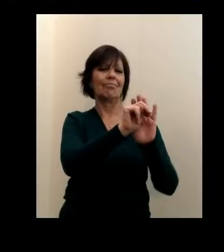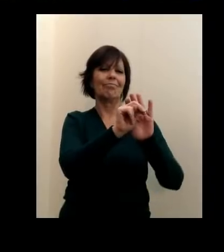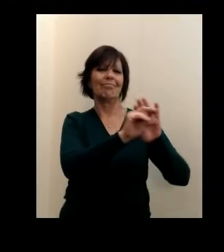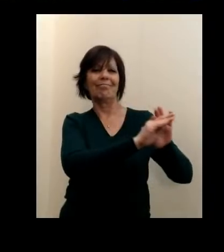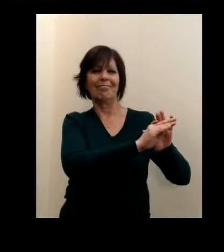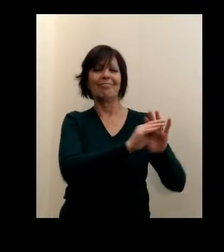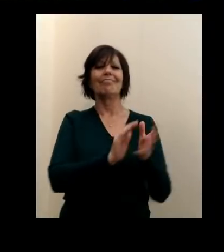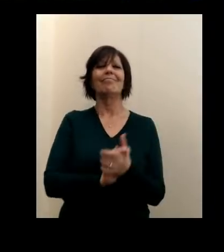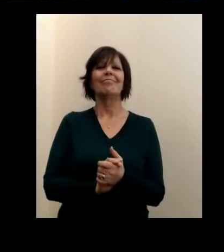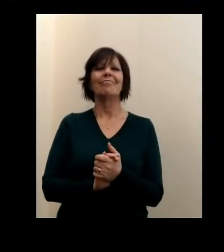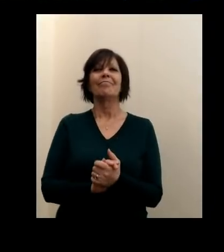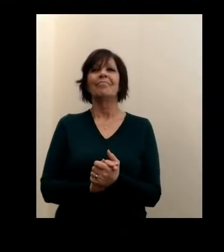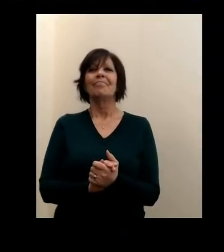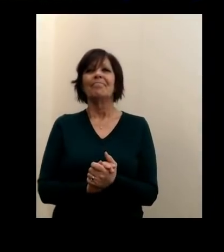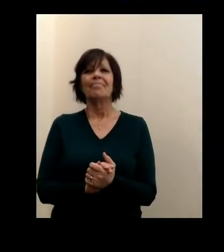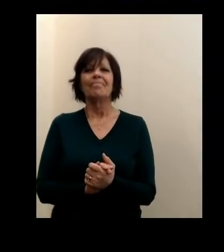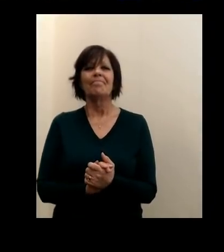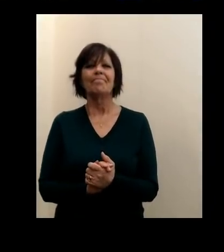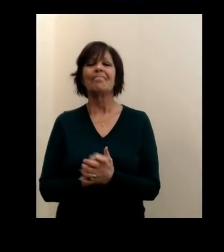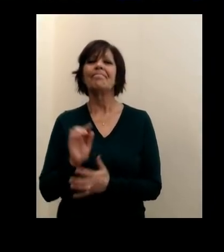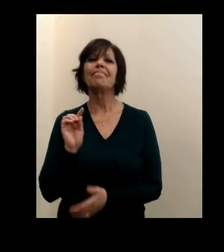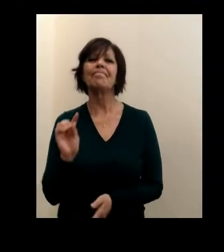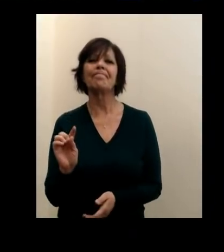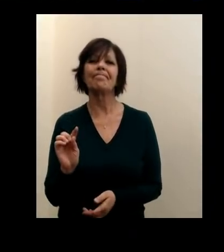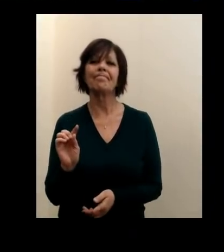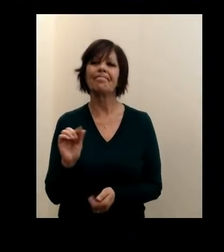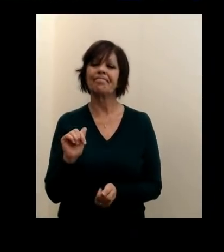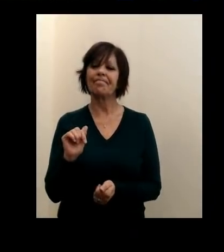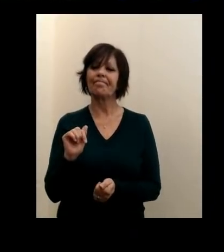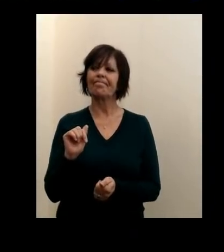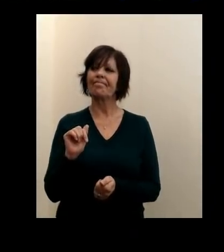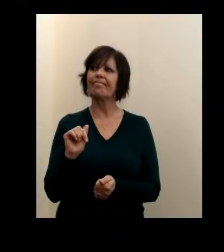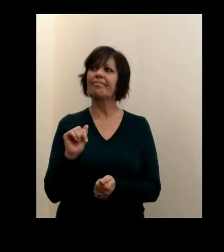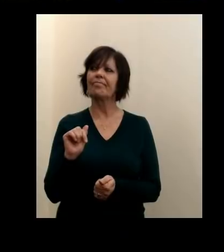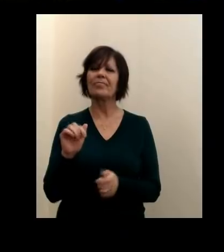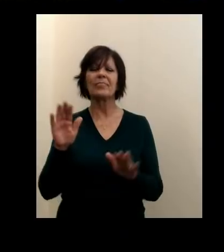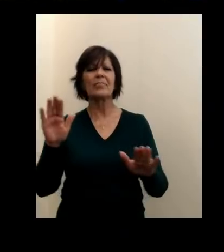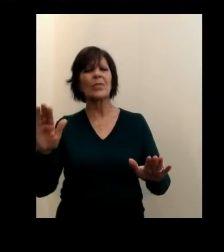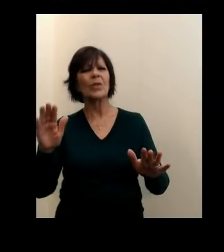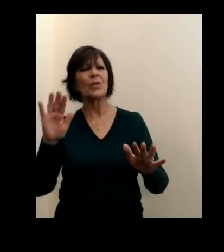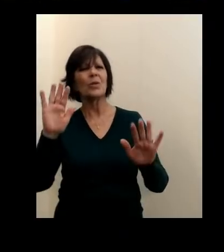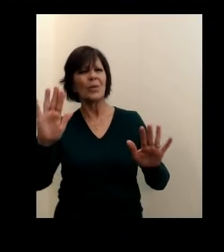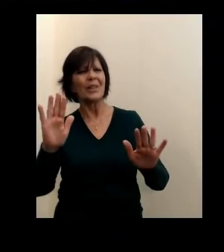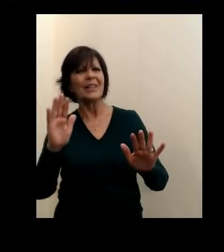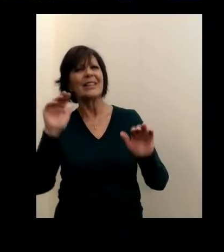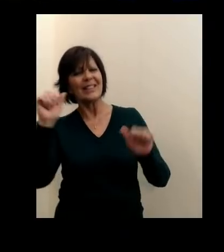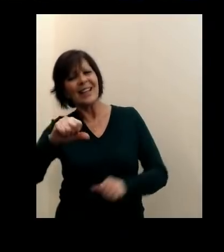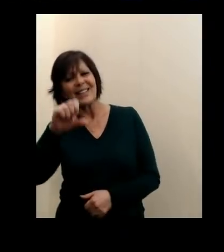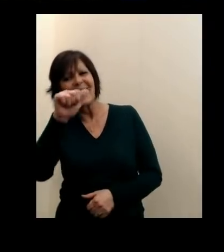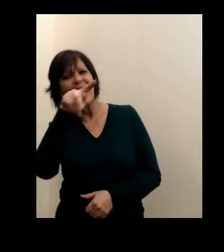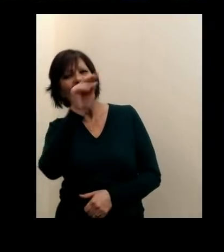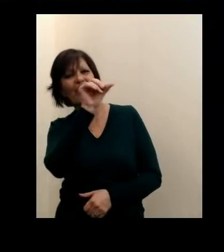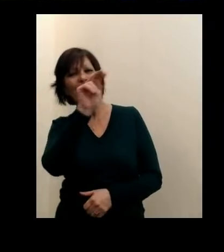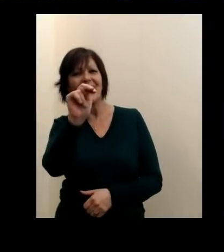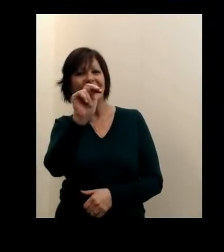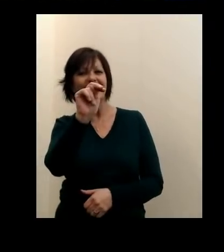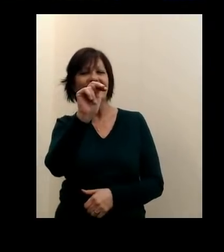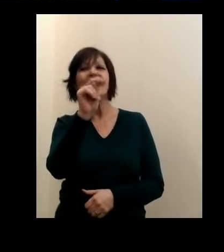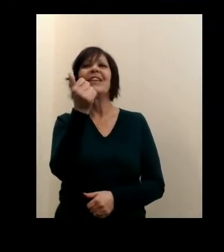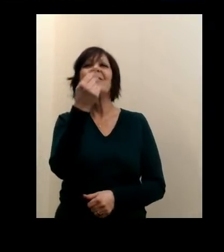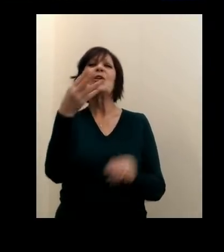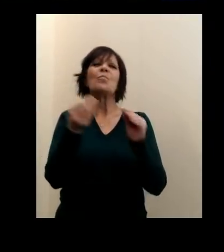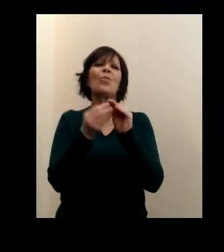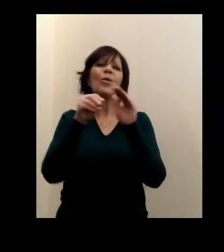considered a separate zip code, Akron, I was reading the wrong one. Akron, then a couple districts